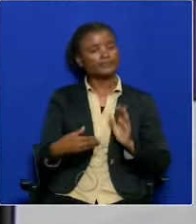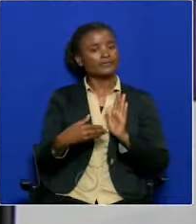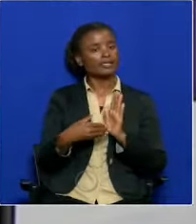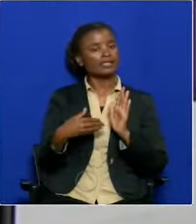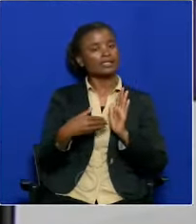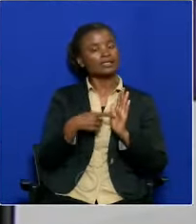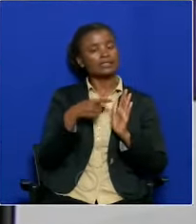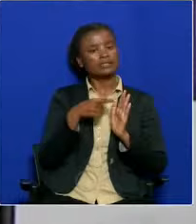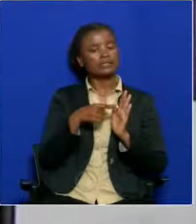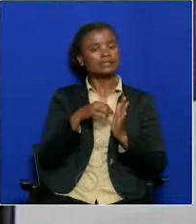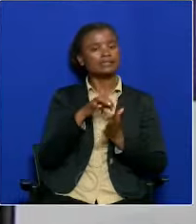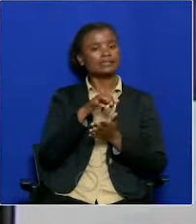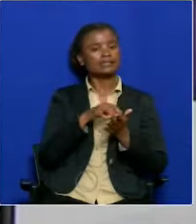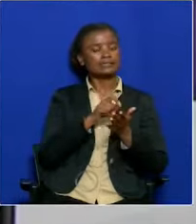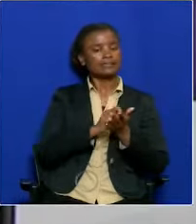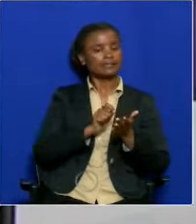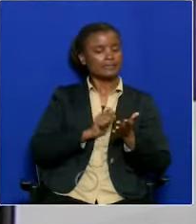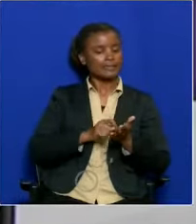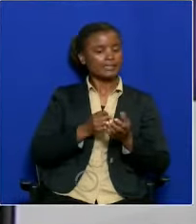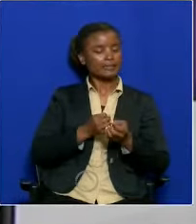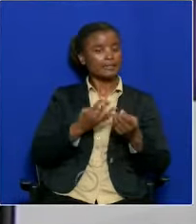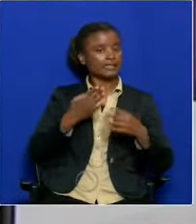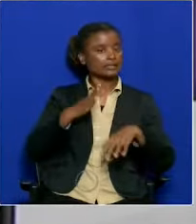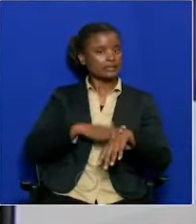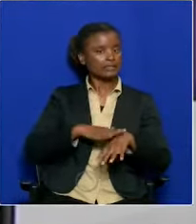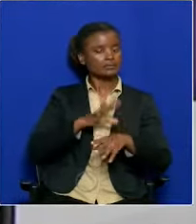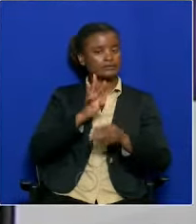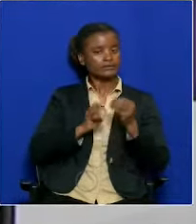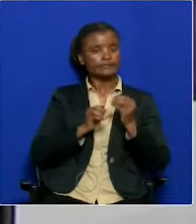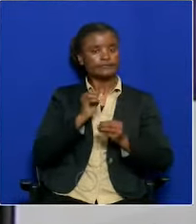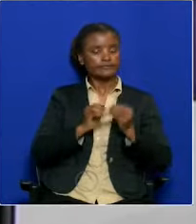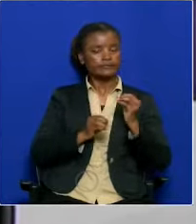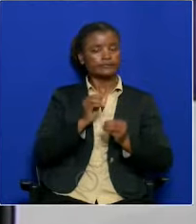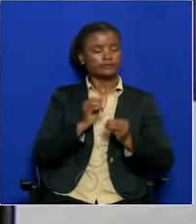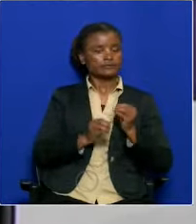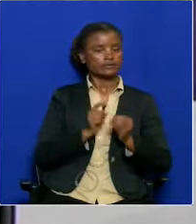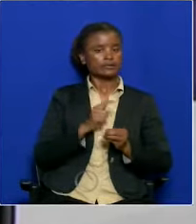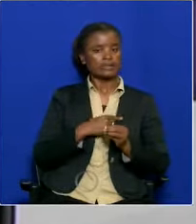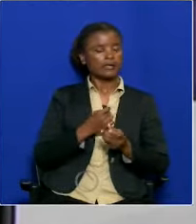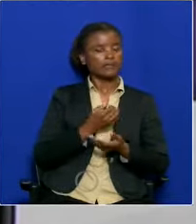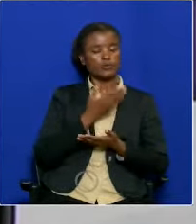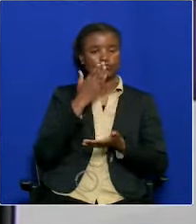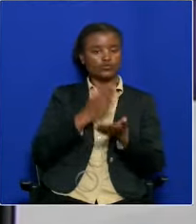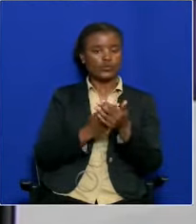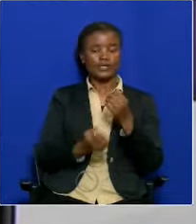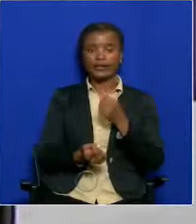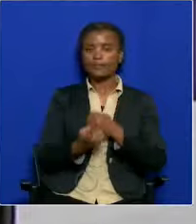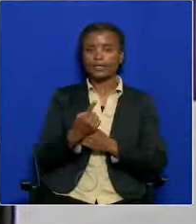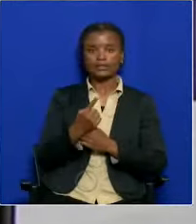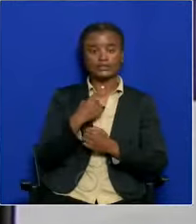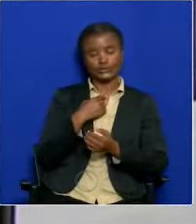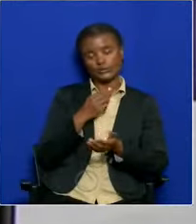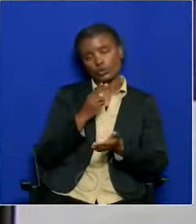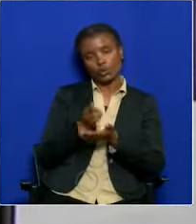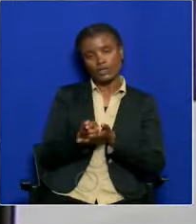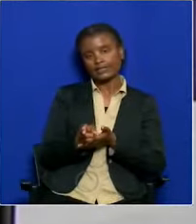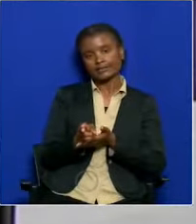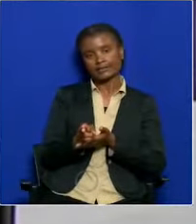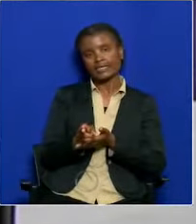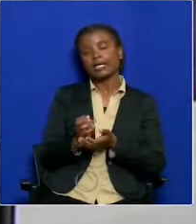not sure what happened, to be honest. We were rectified many a time. I drafted, it